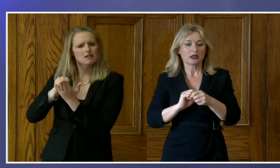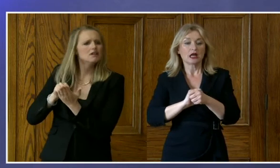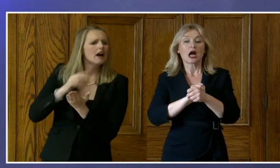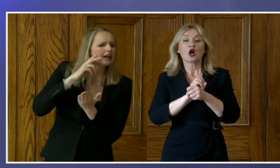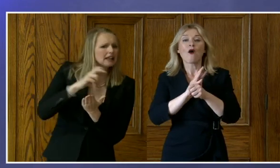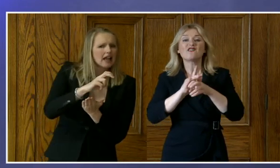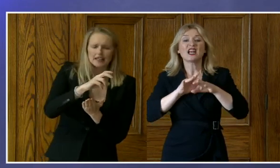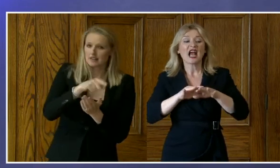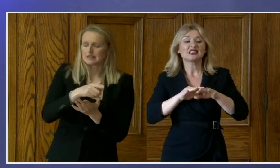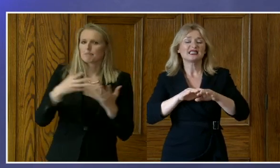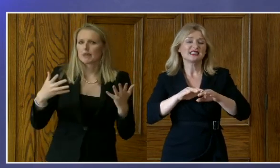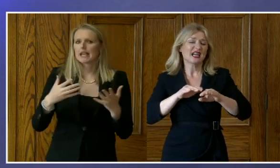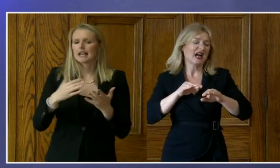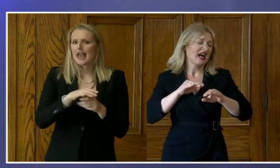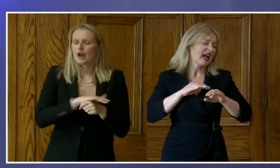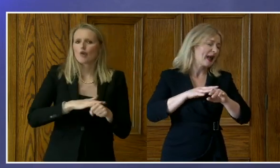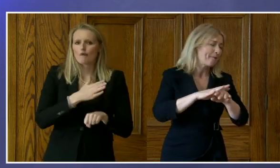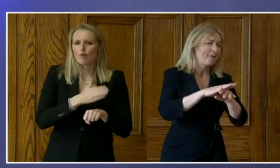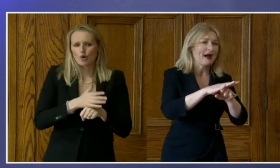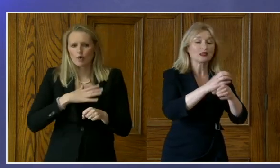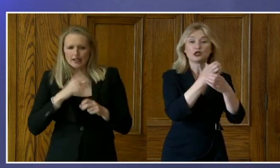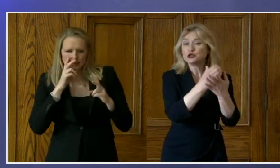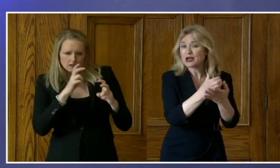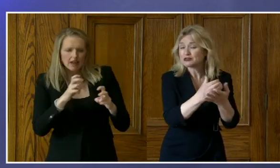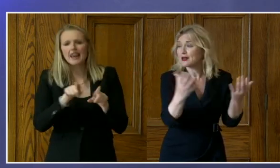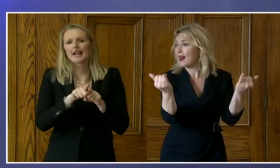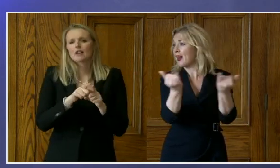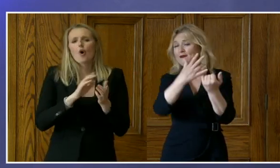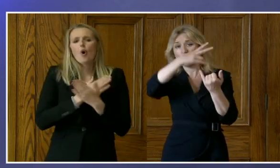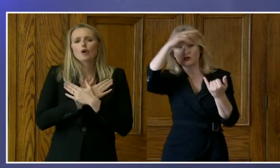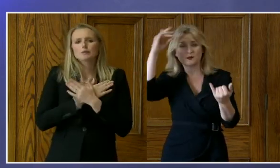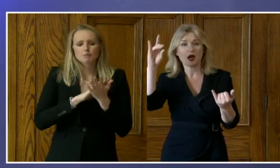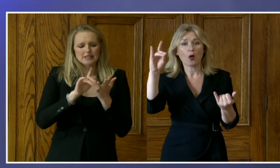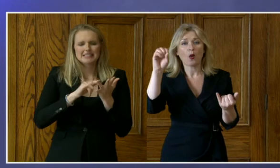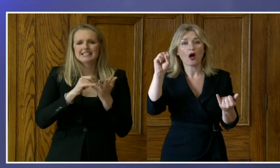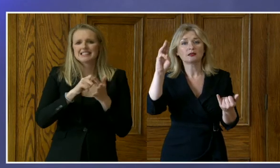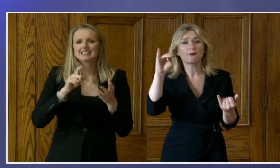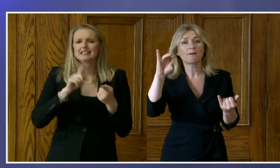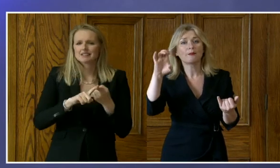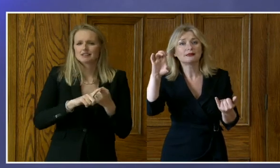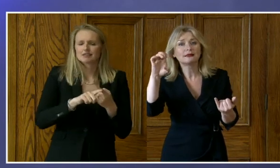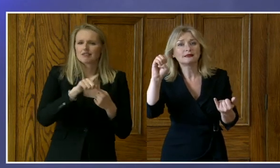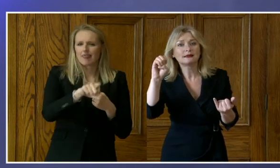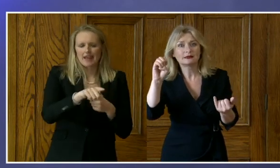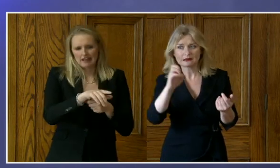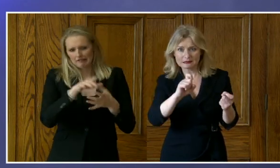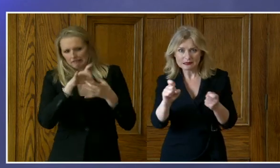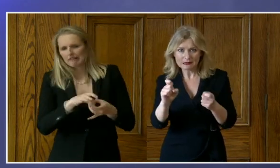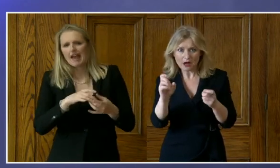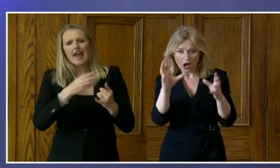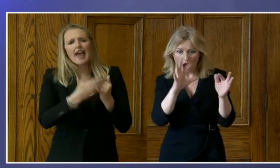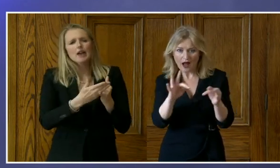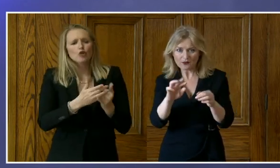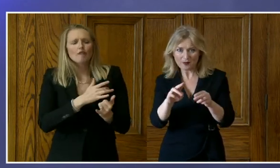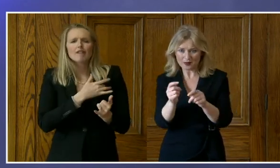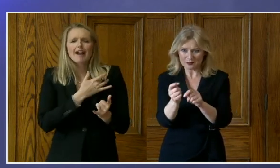charities and areas like local hospices, for example, that are looking at end-of-life care scenarios for people. So